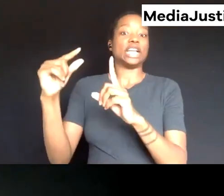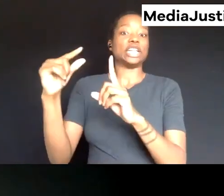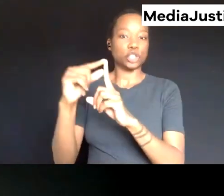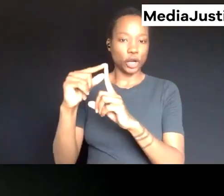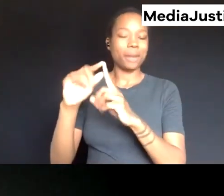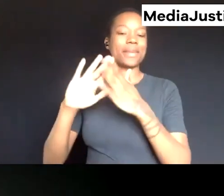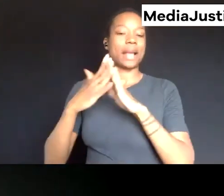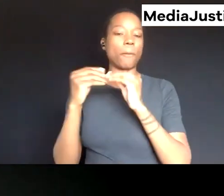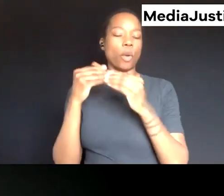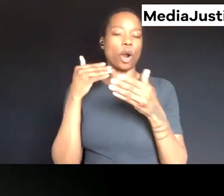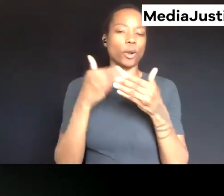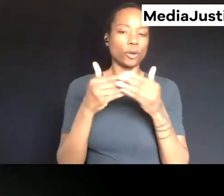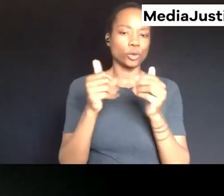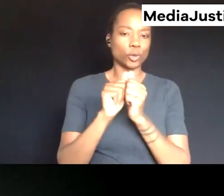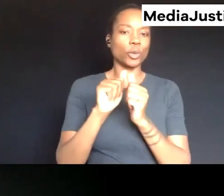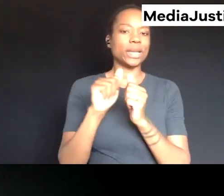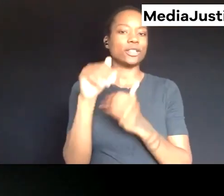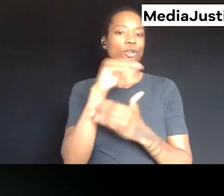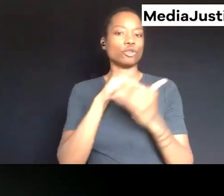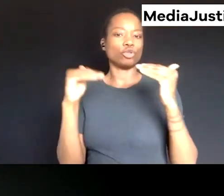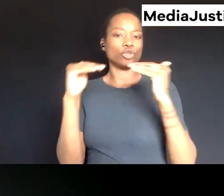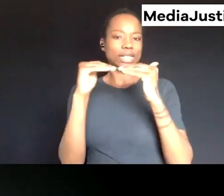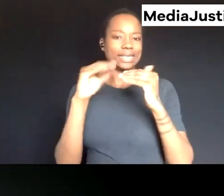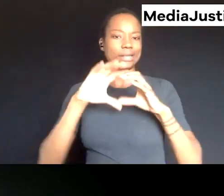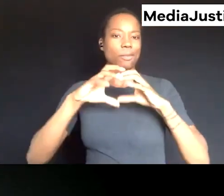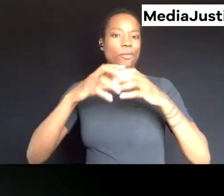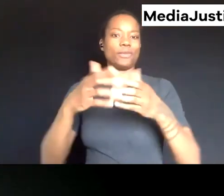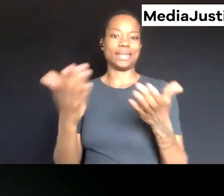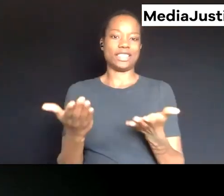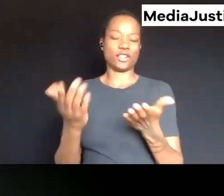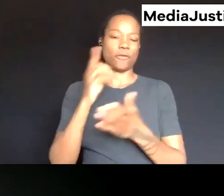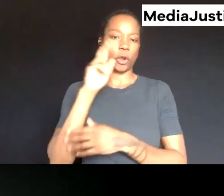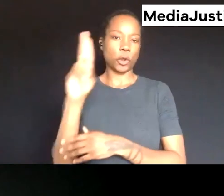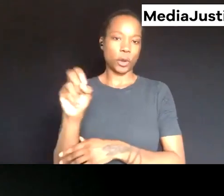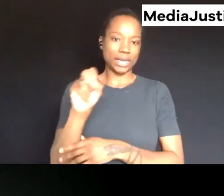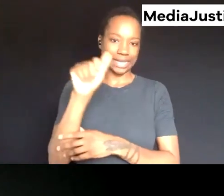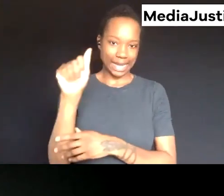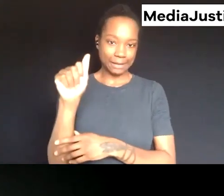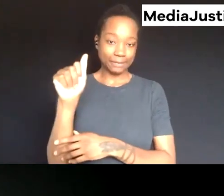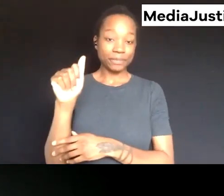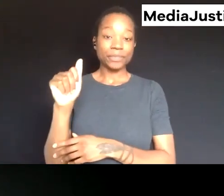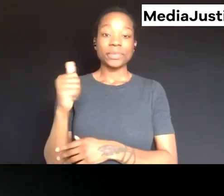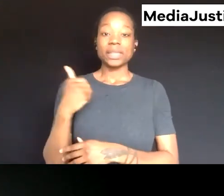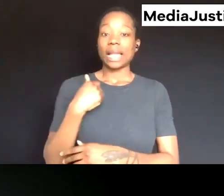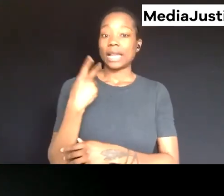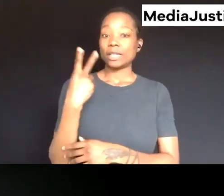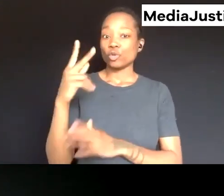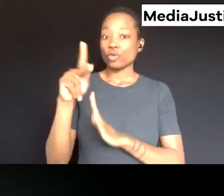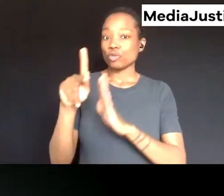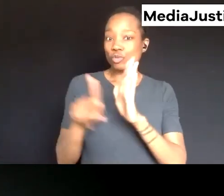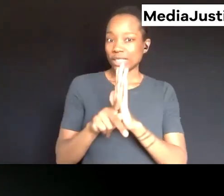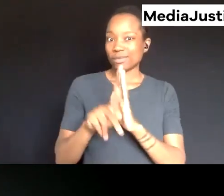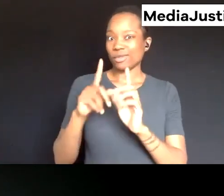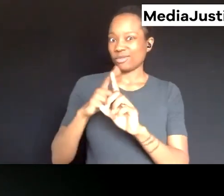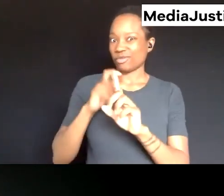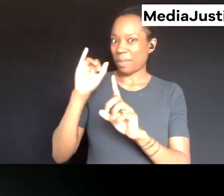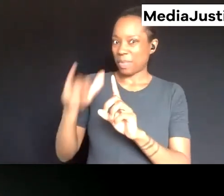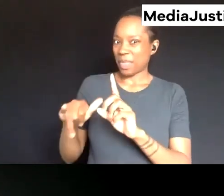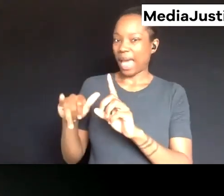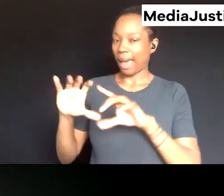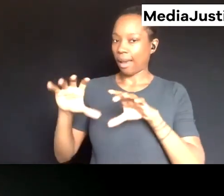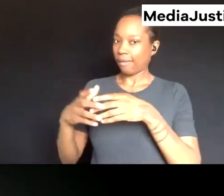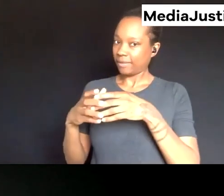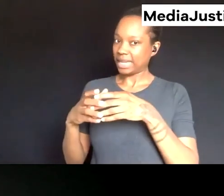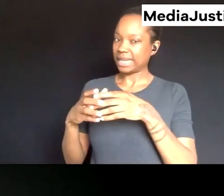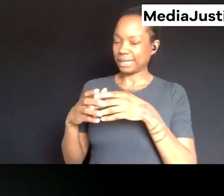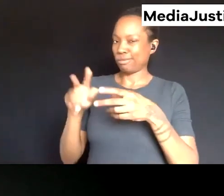US. Now, there were two principles that emerged from this convening that everyone who attended agreed to. And I actually found this